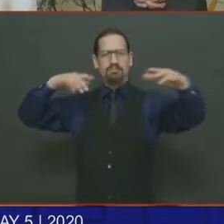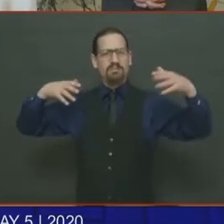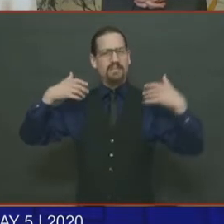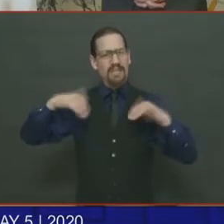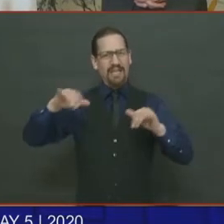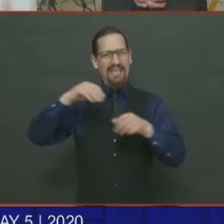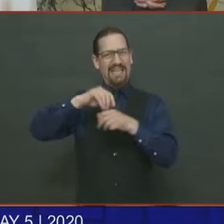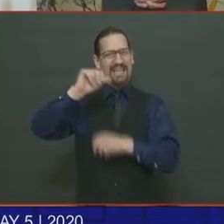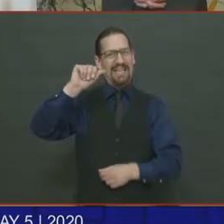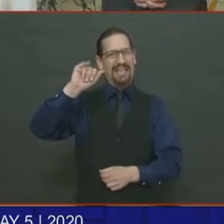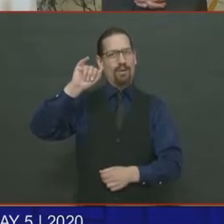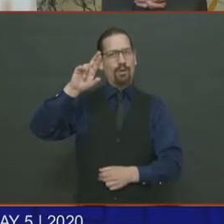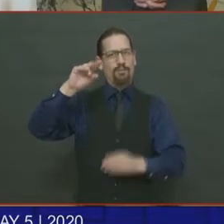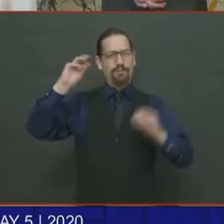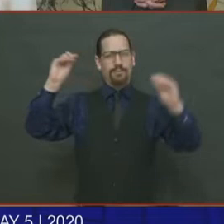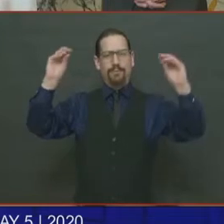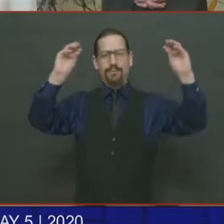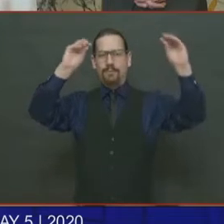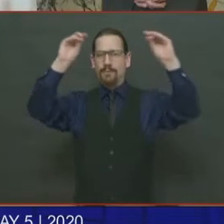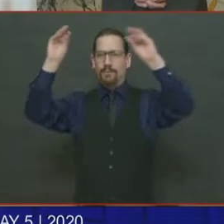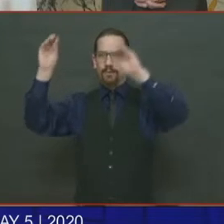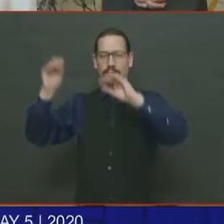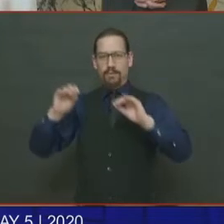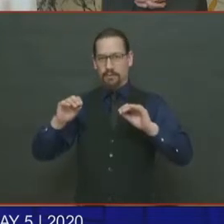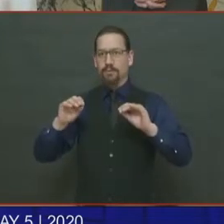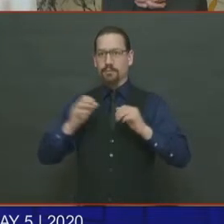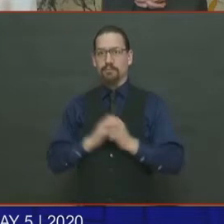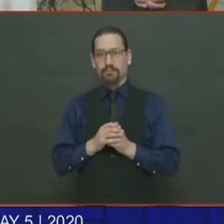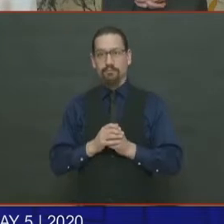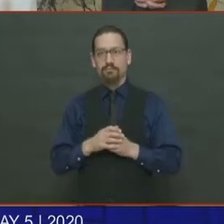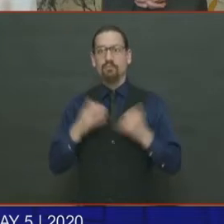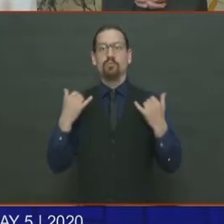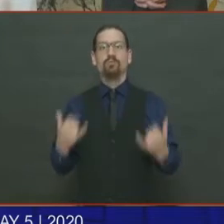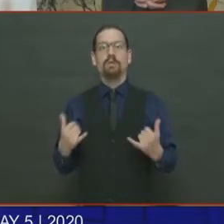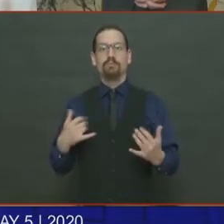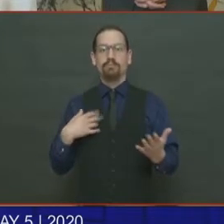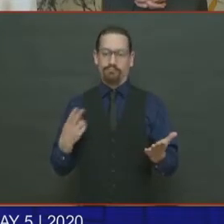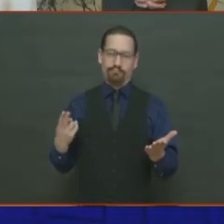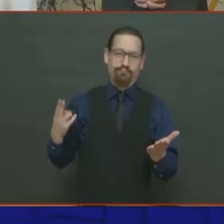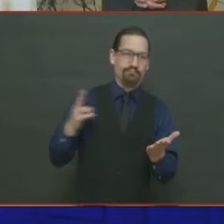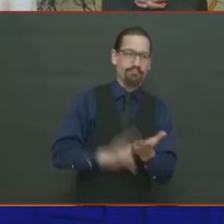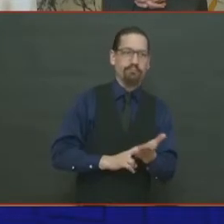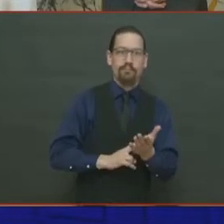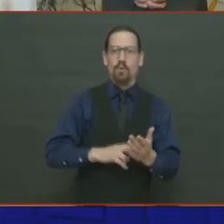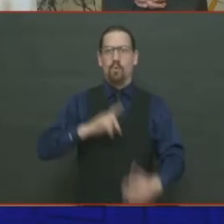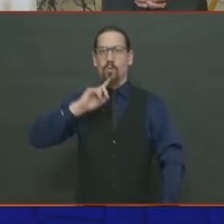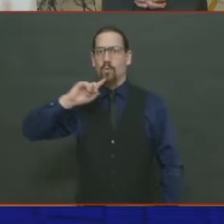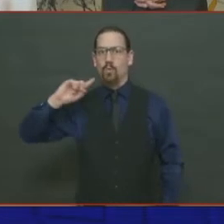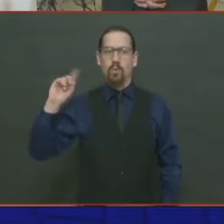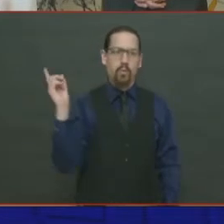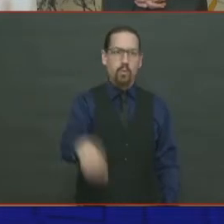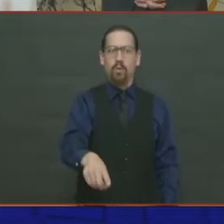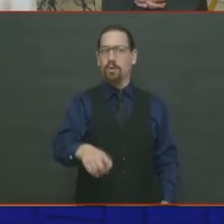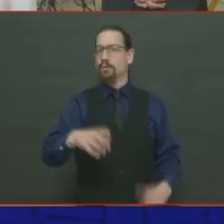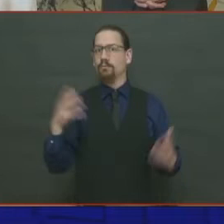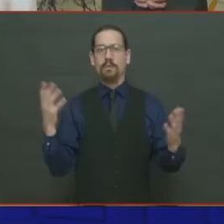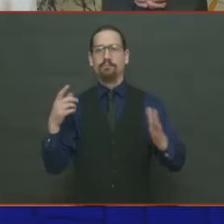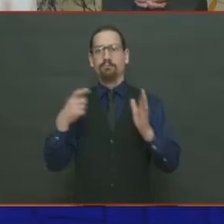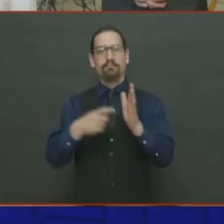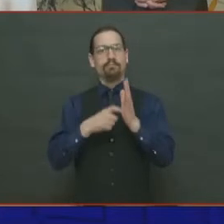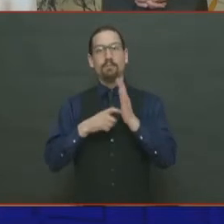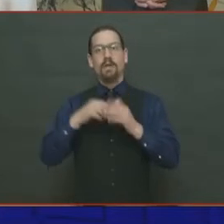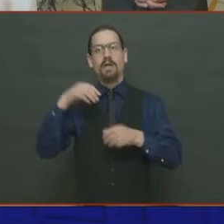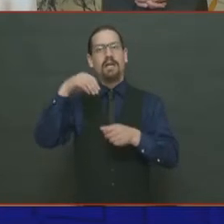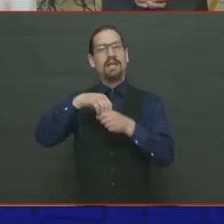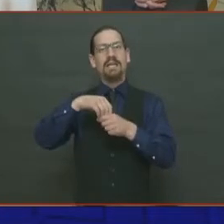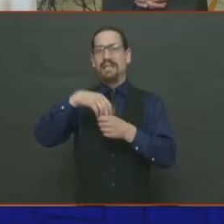afternoon, I'll be signing an executive order directing everyone in a public place, whether that's an indoor public place or an outdoor public